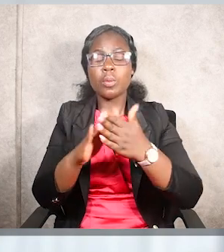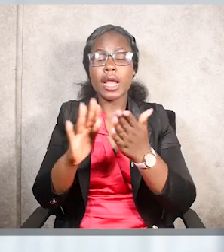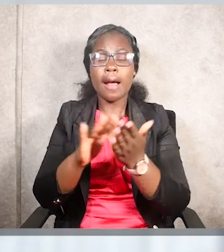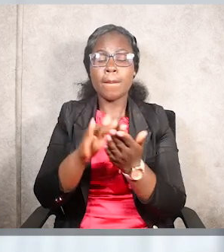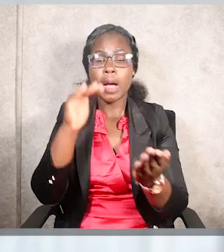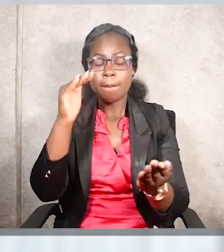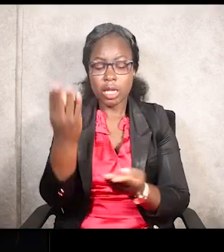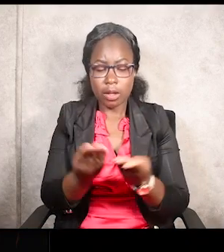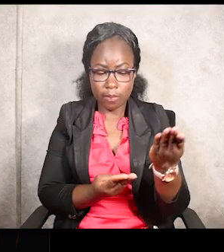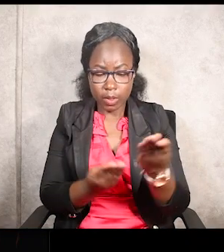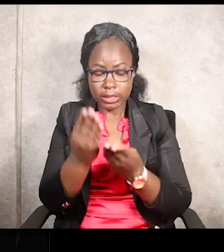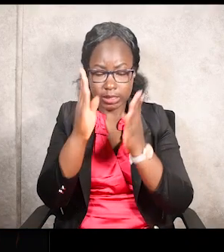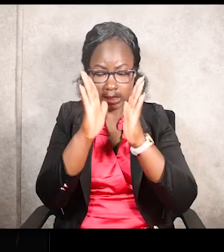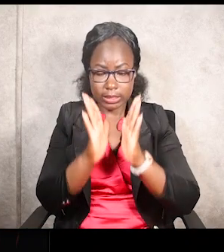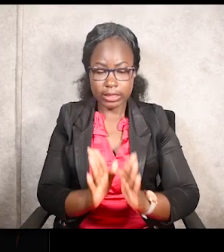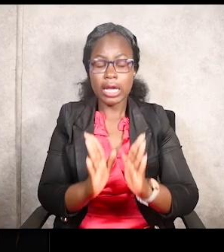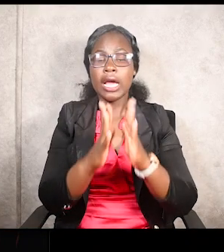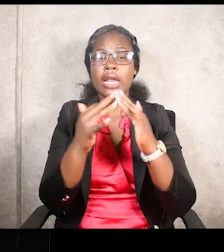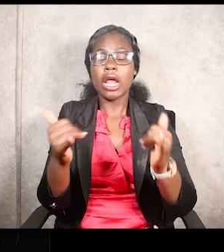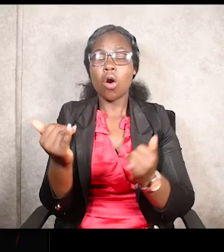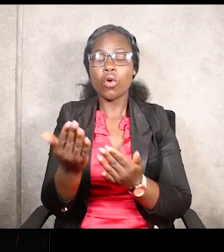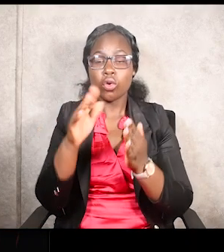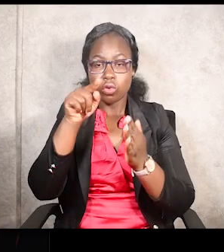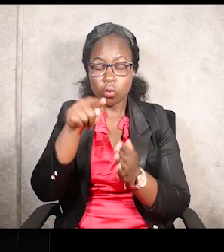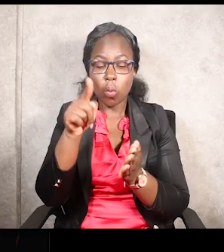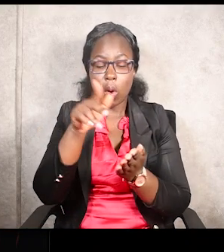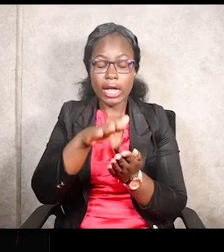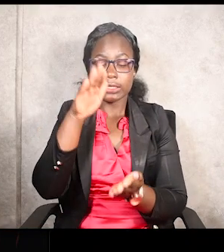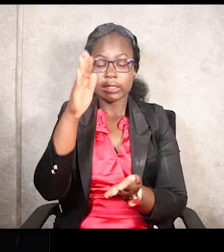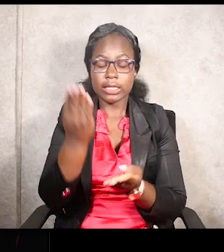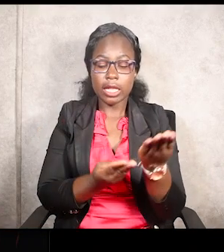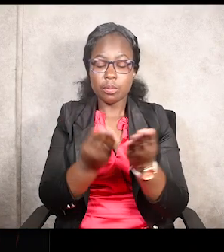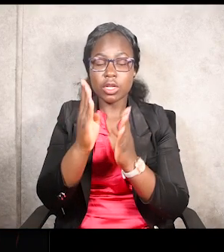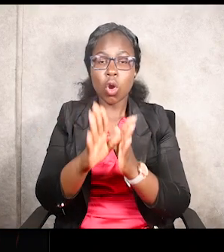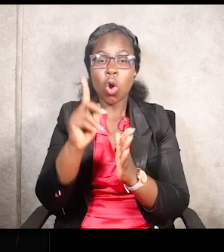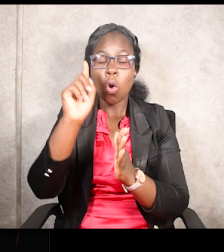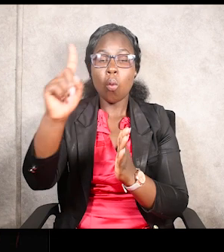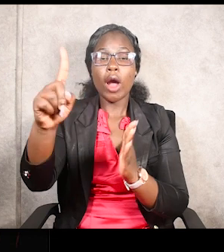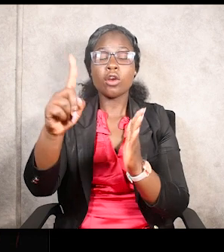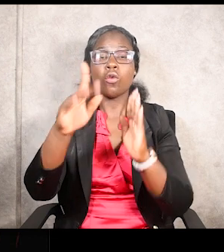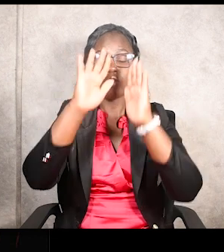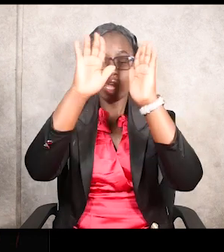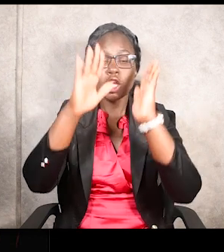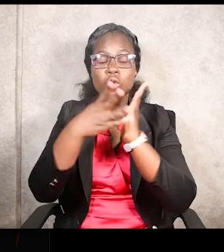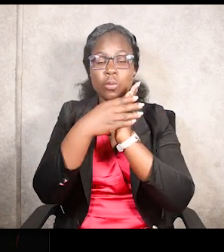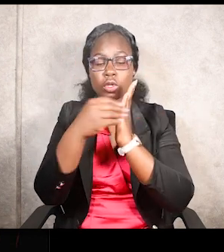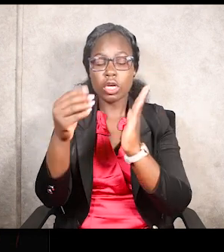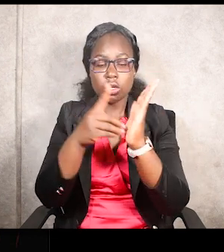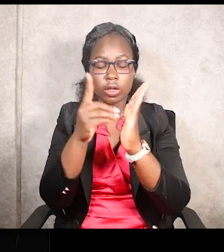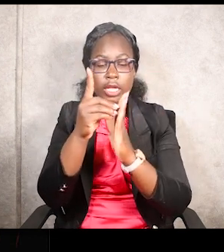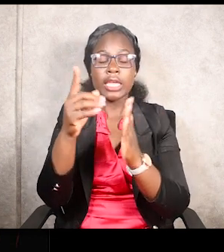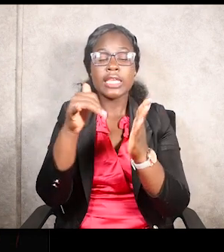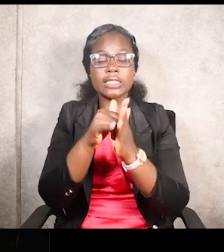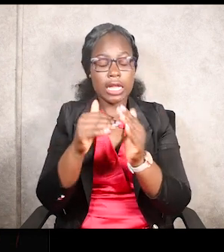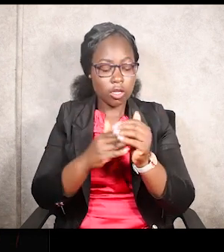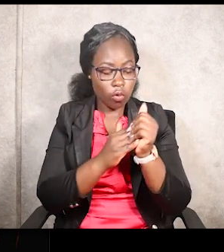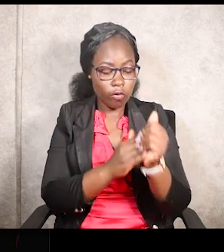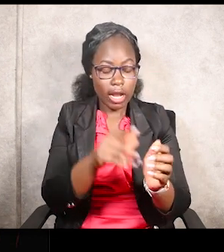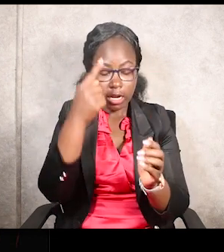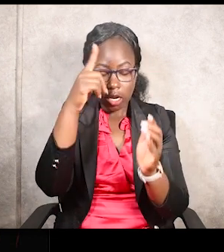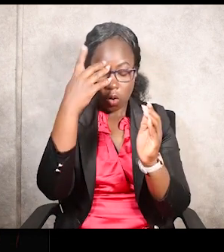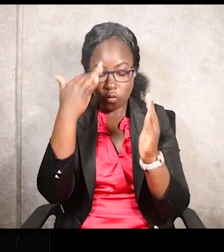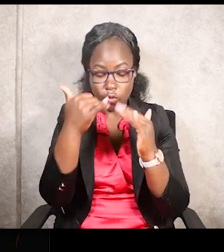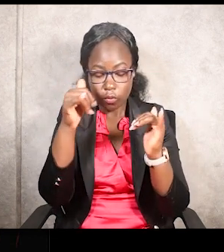entrepreneur. As an entrepreneur, one of the key skills you need to develop is that of leadership. And for this